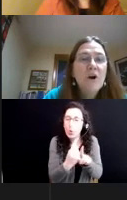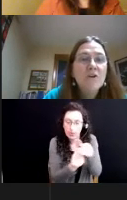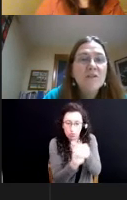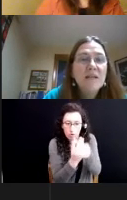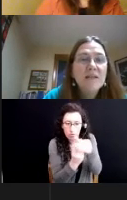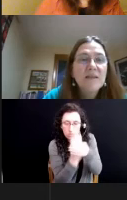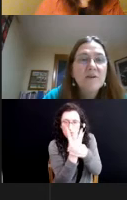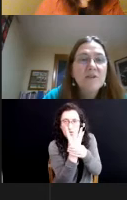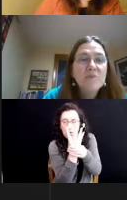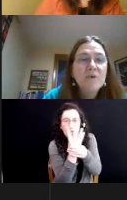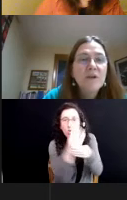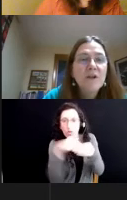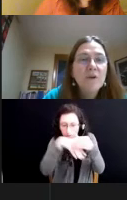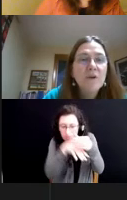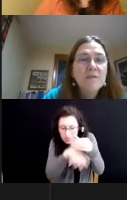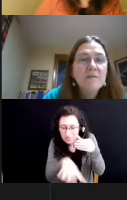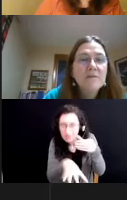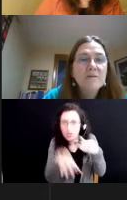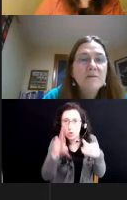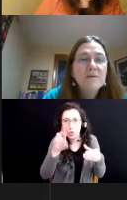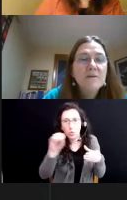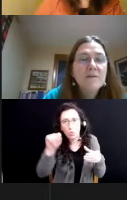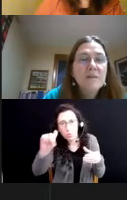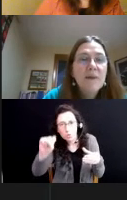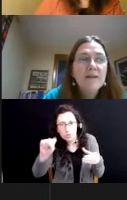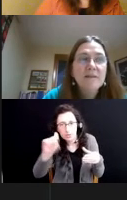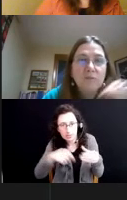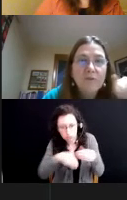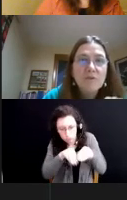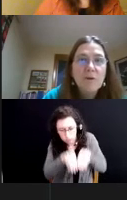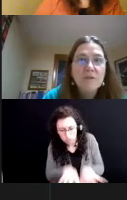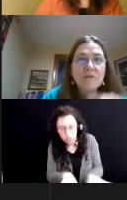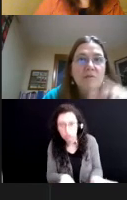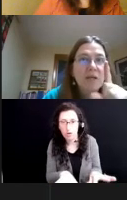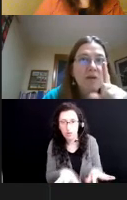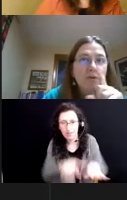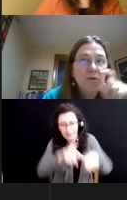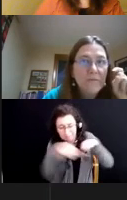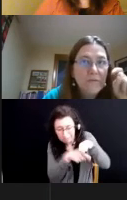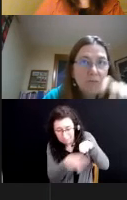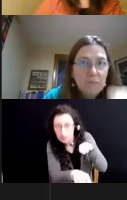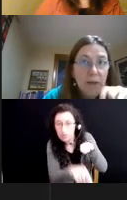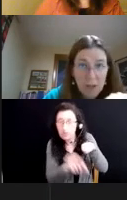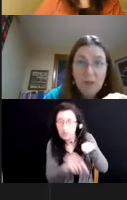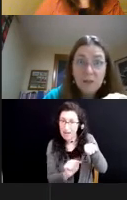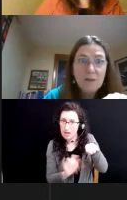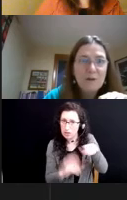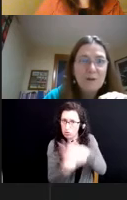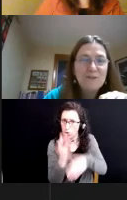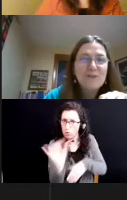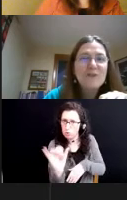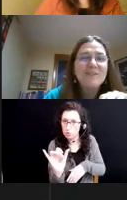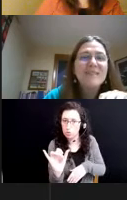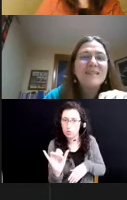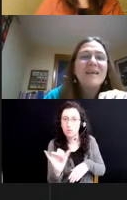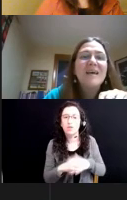get longer day length here in spring, notice schematically the roots are growing to take care of your biotic part